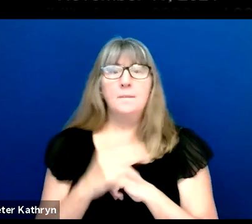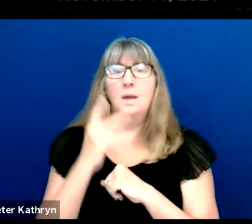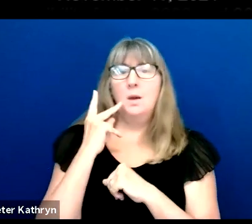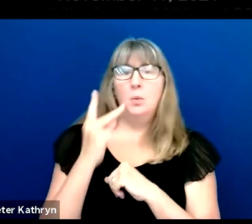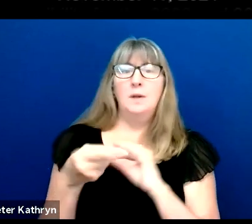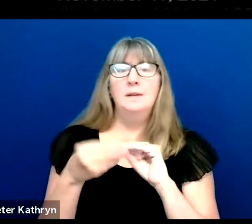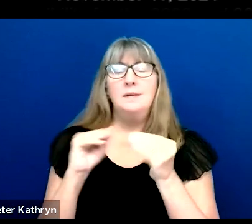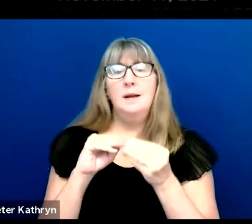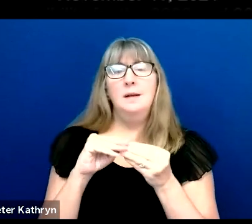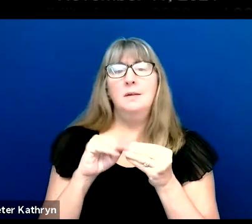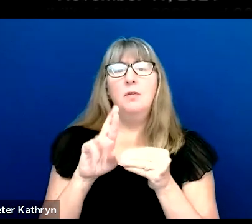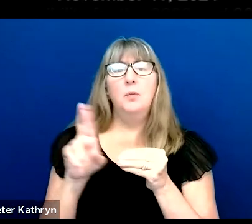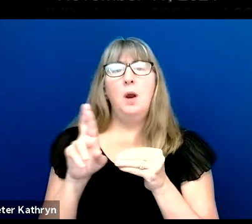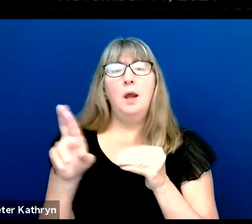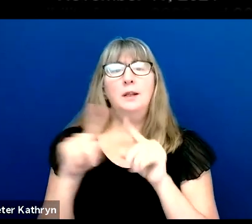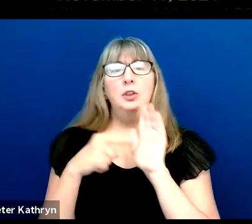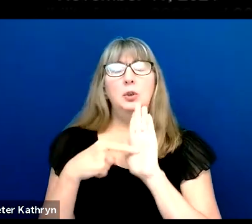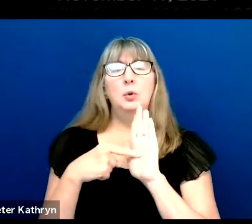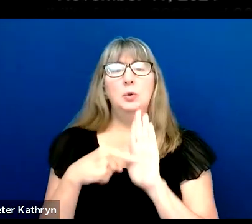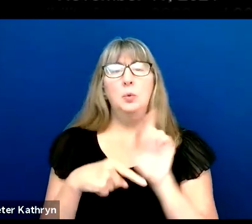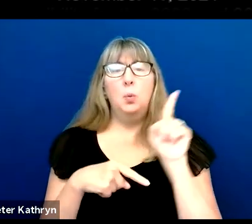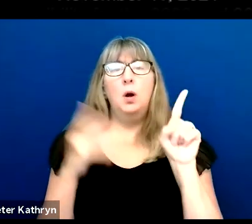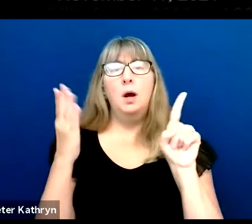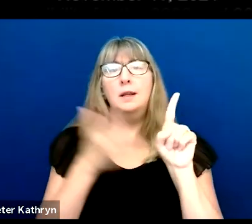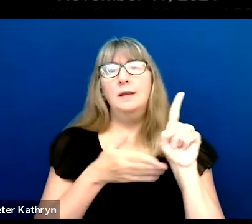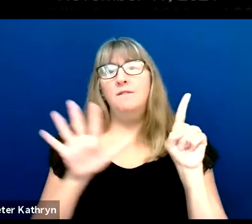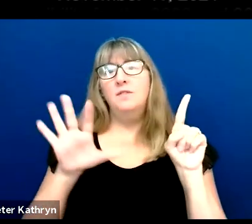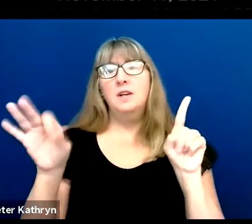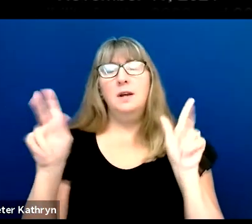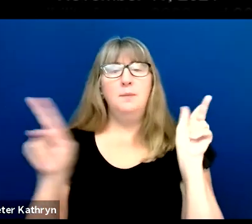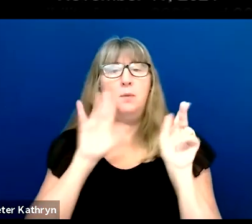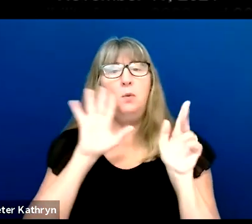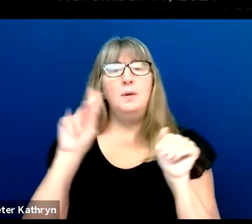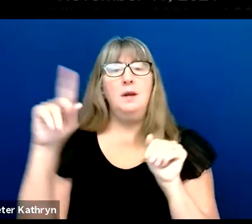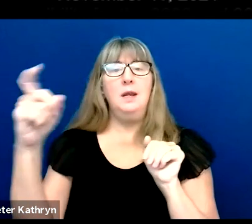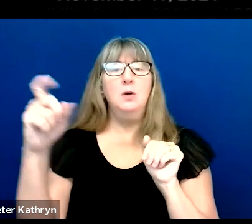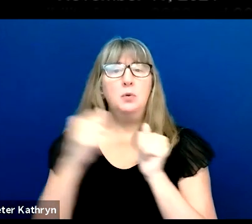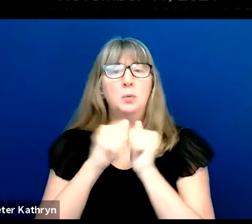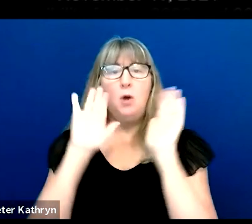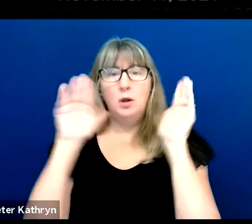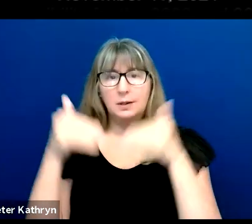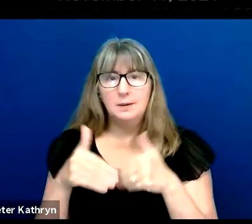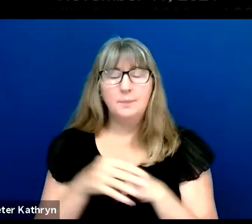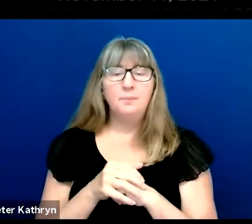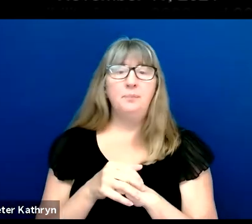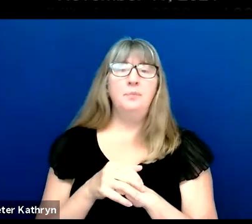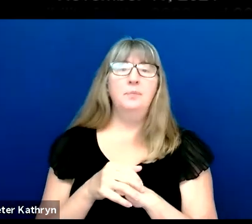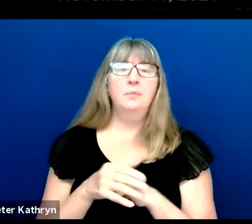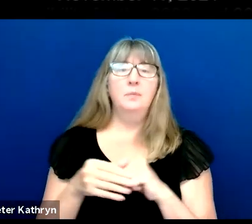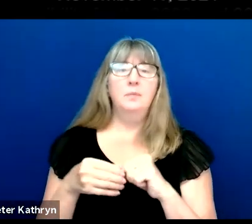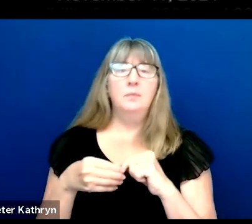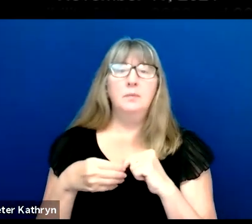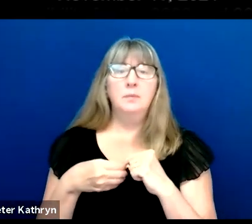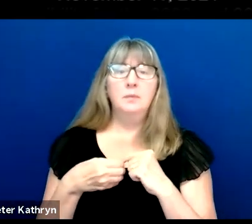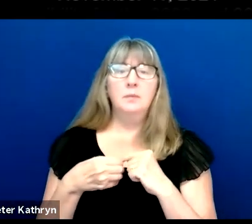in 59 people will be diagnosed with autism. At age 22, we see a support cliff that negatively